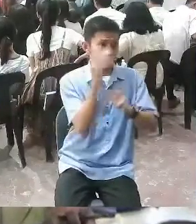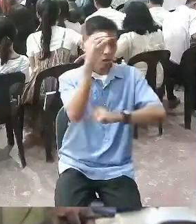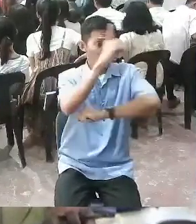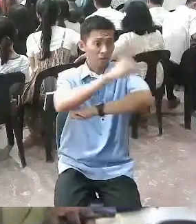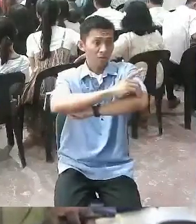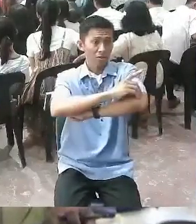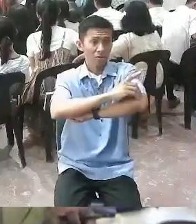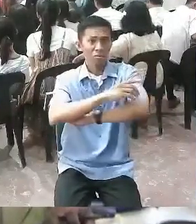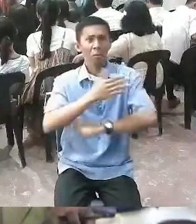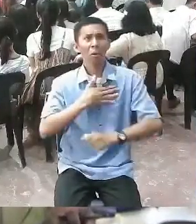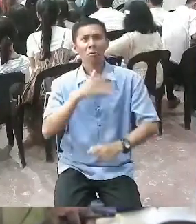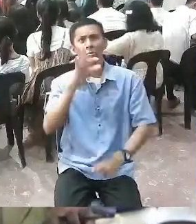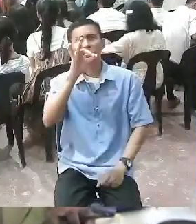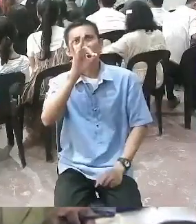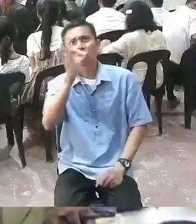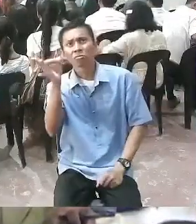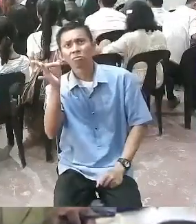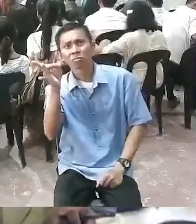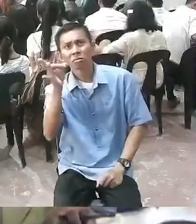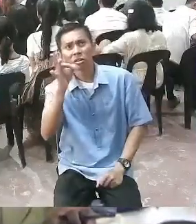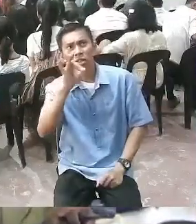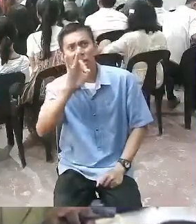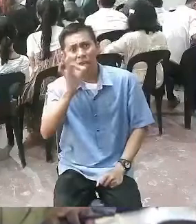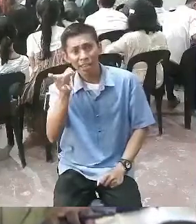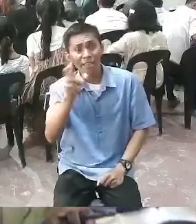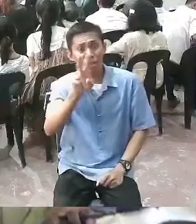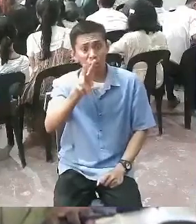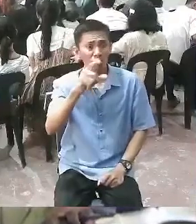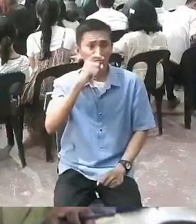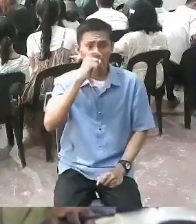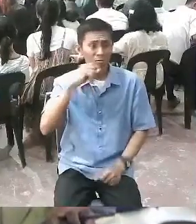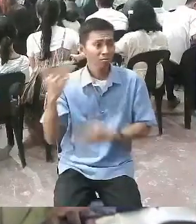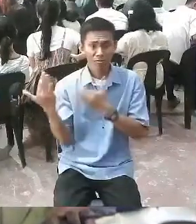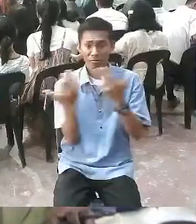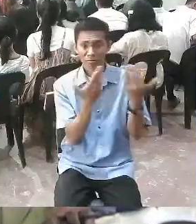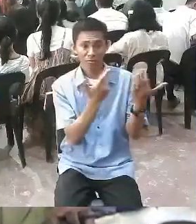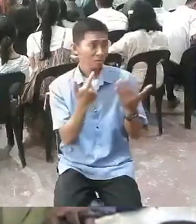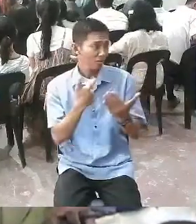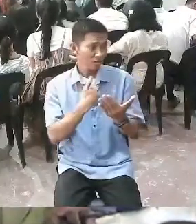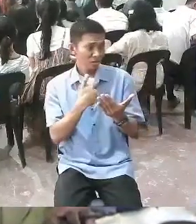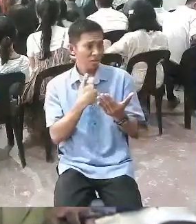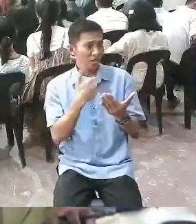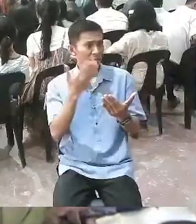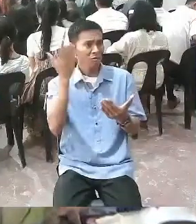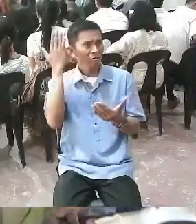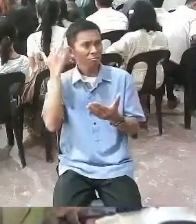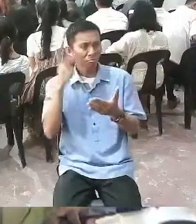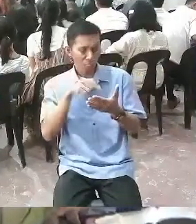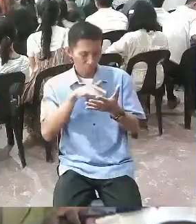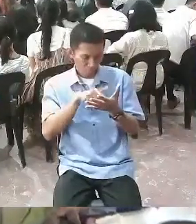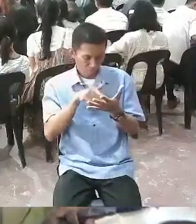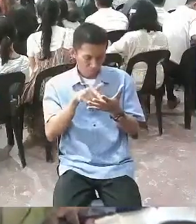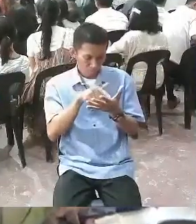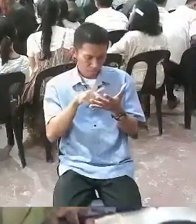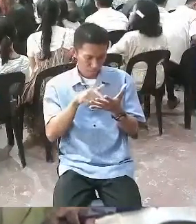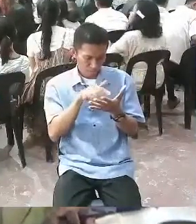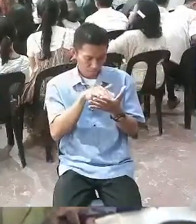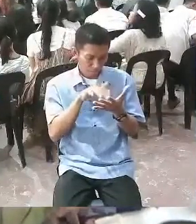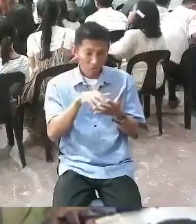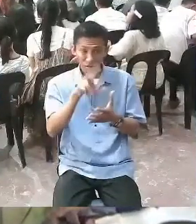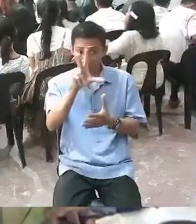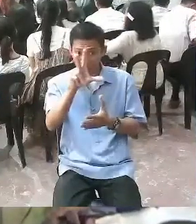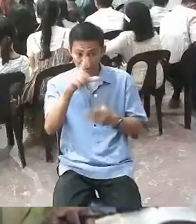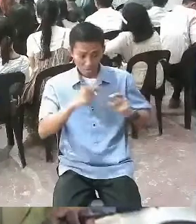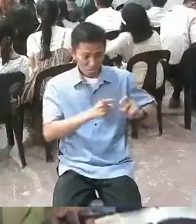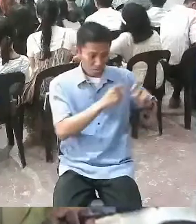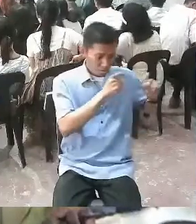On my 82nd birthday, I got my calculator out, and 3 sins a day